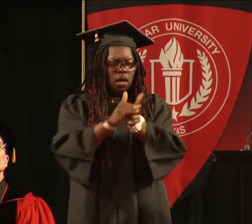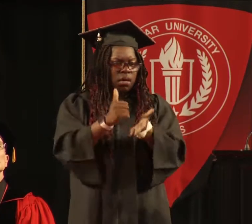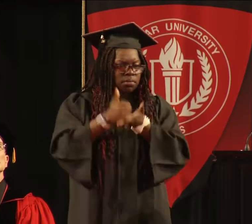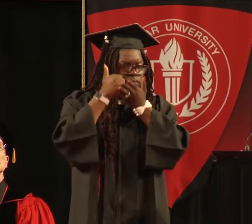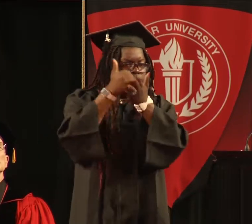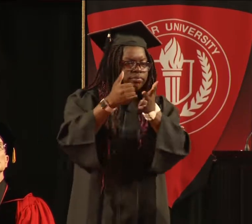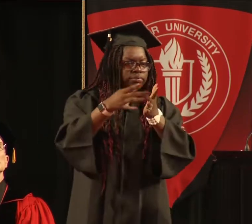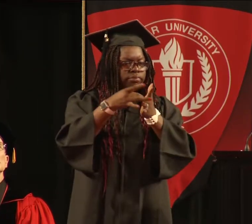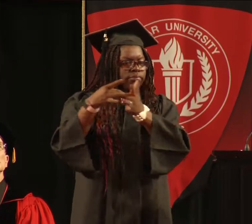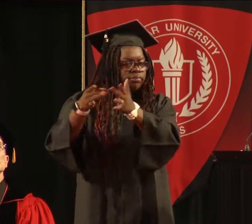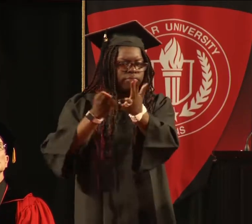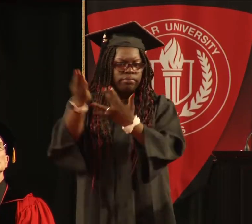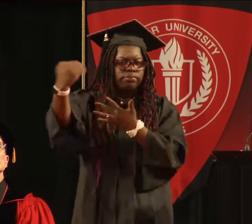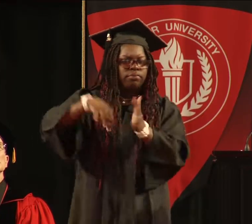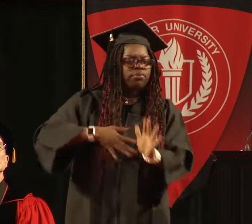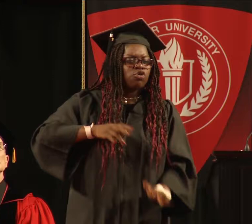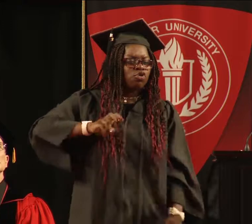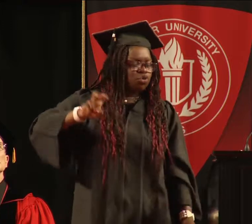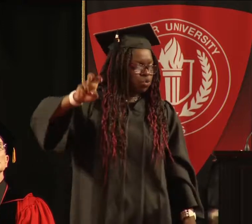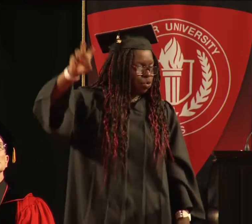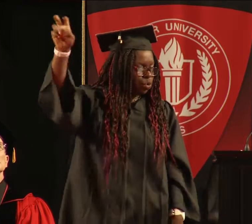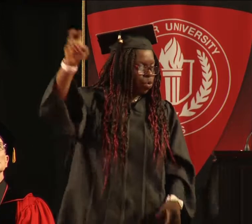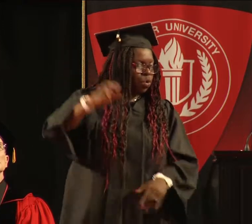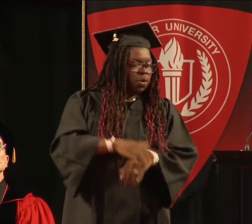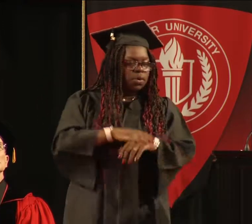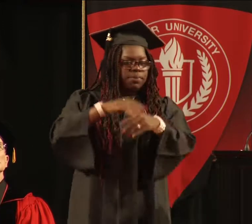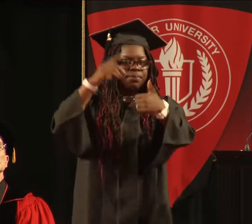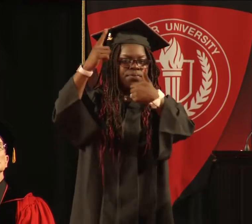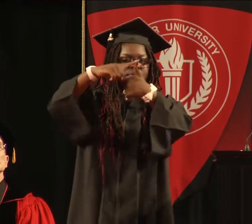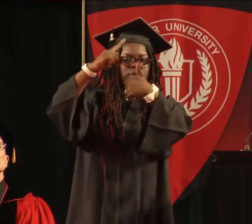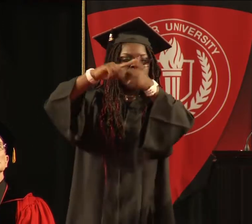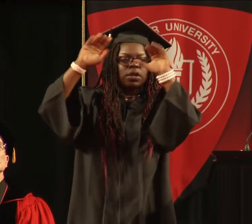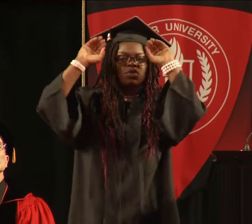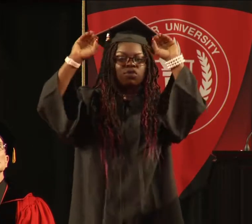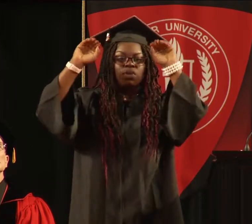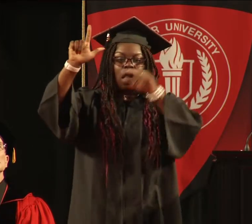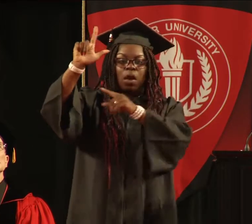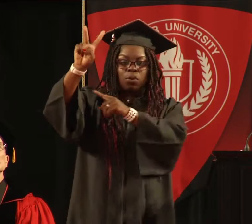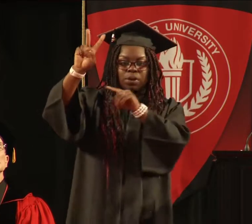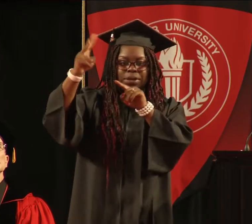I must recognize some other classes that helped me on my journey.